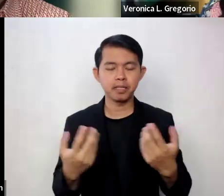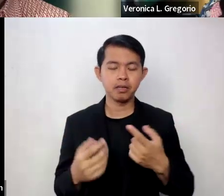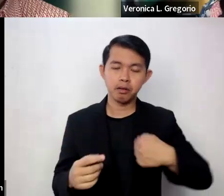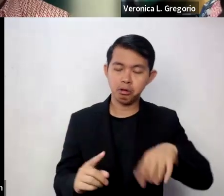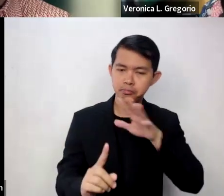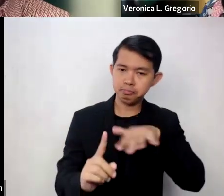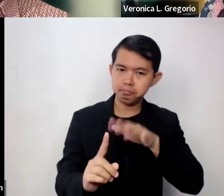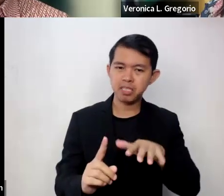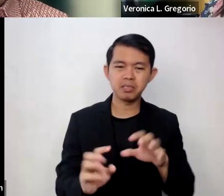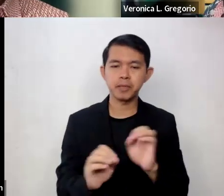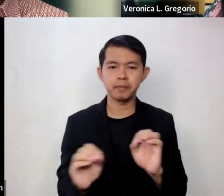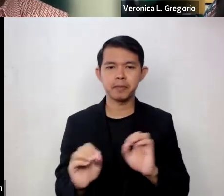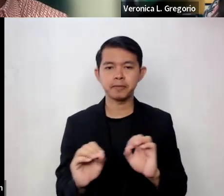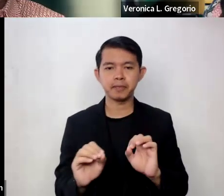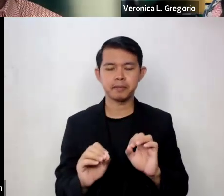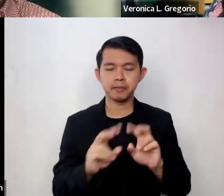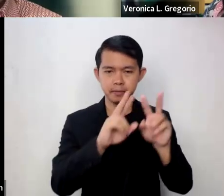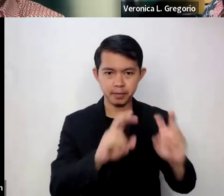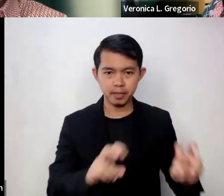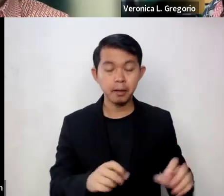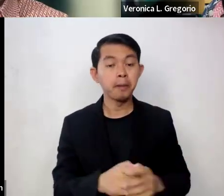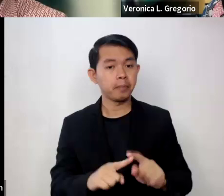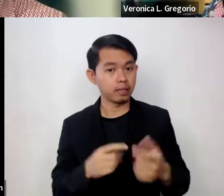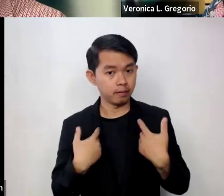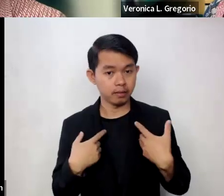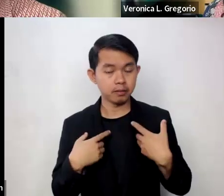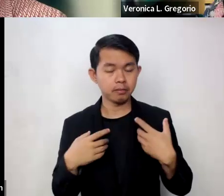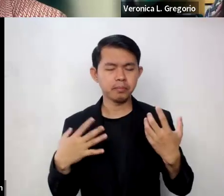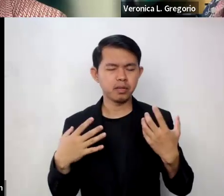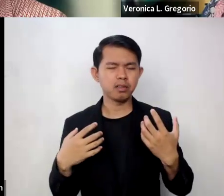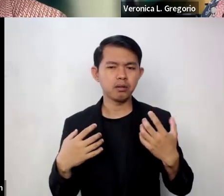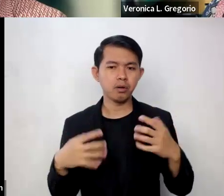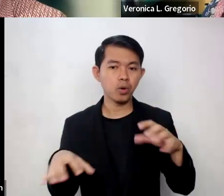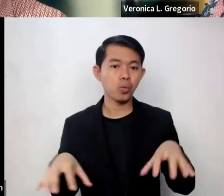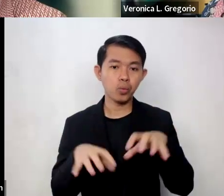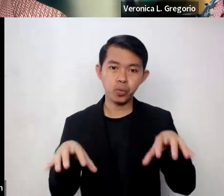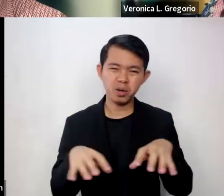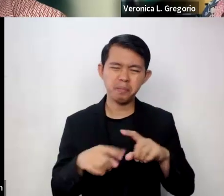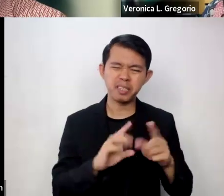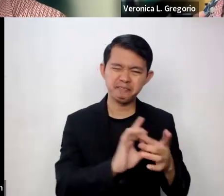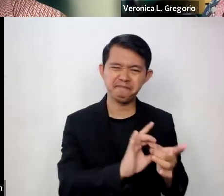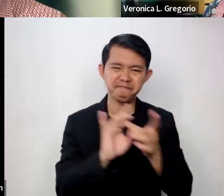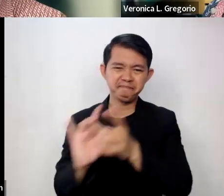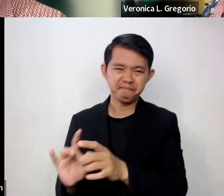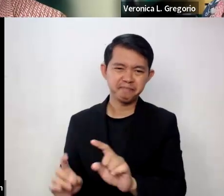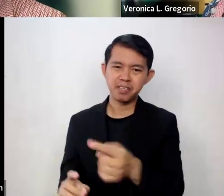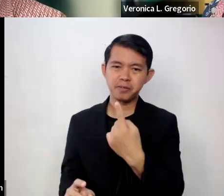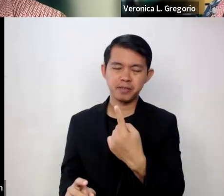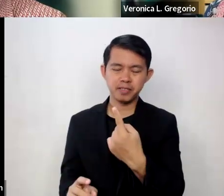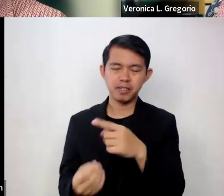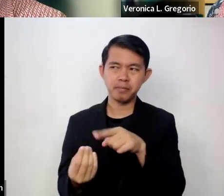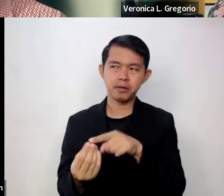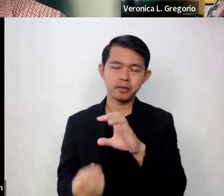wala pa masyado. There are works na parang related lang, critique of